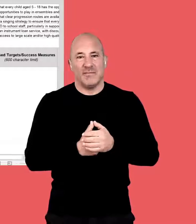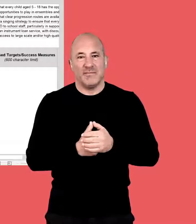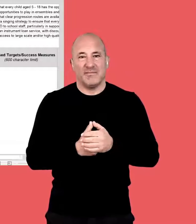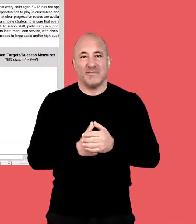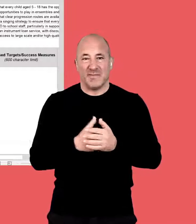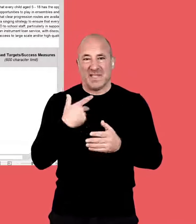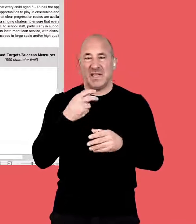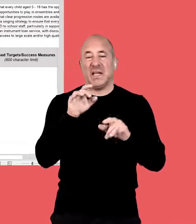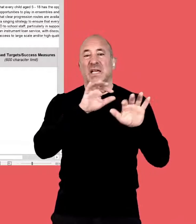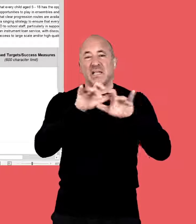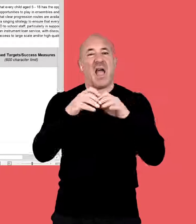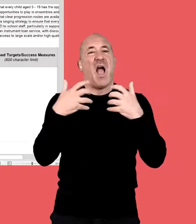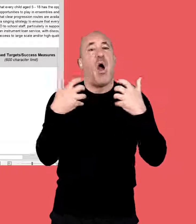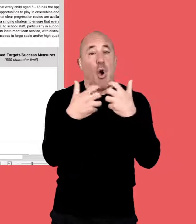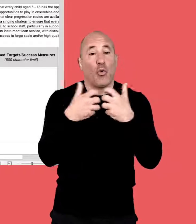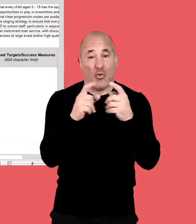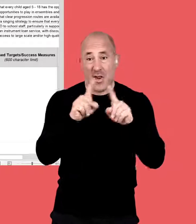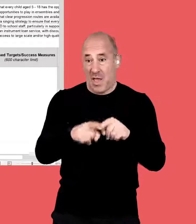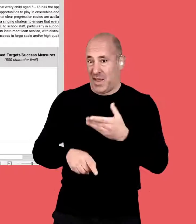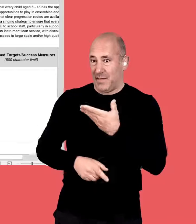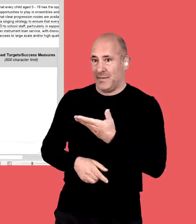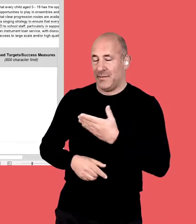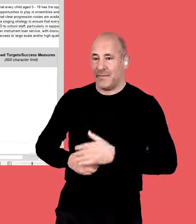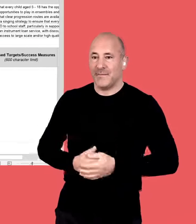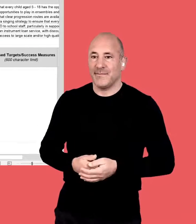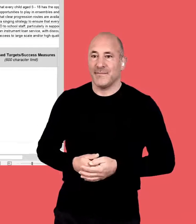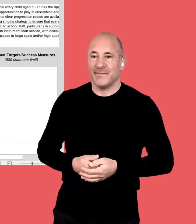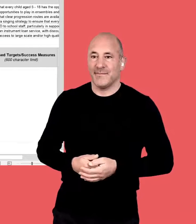in the following format as shown on screen.